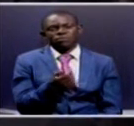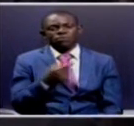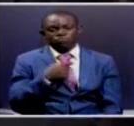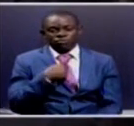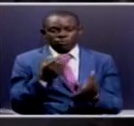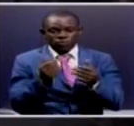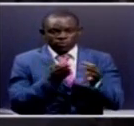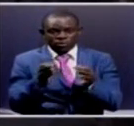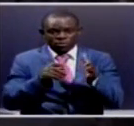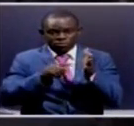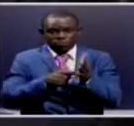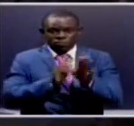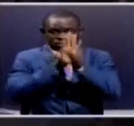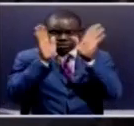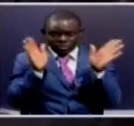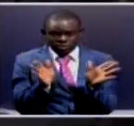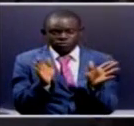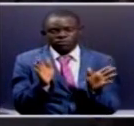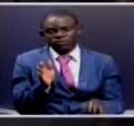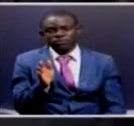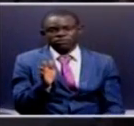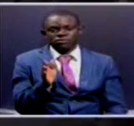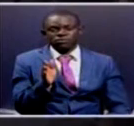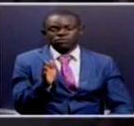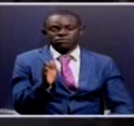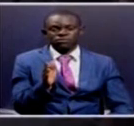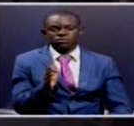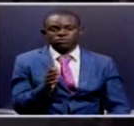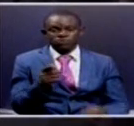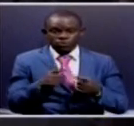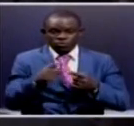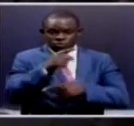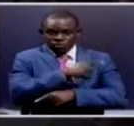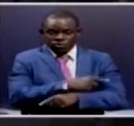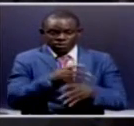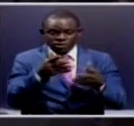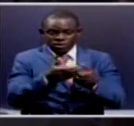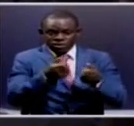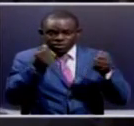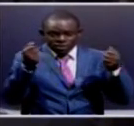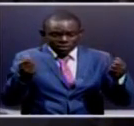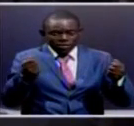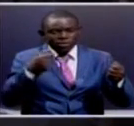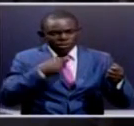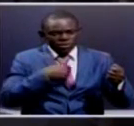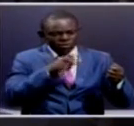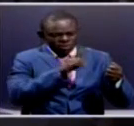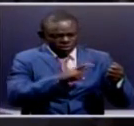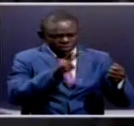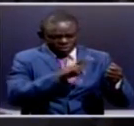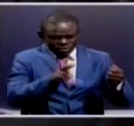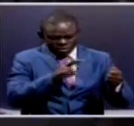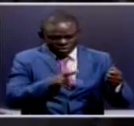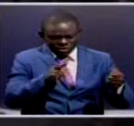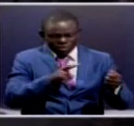that what I read today in one of the tabloids, that one of the political leaders, who was mobilizing a